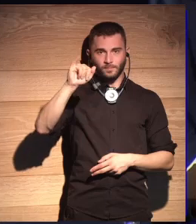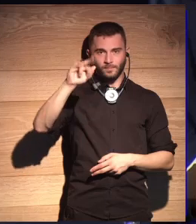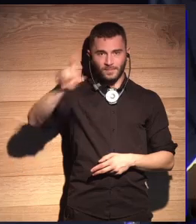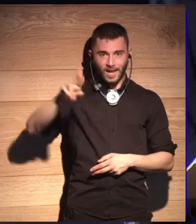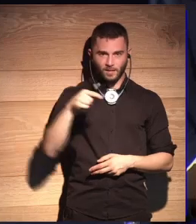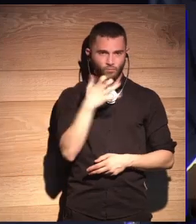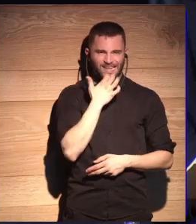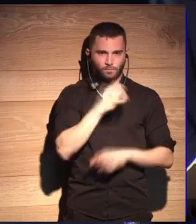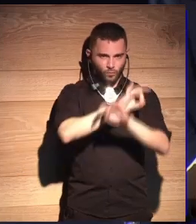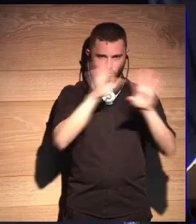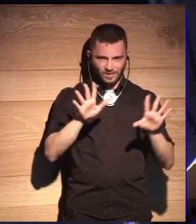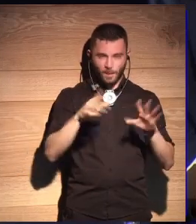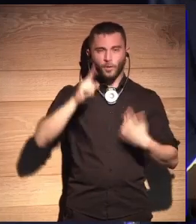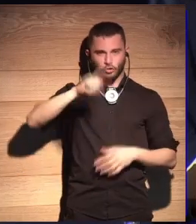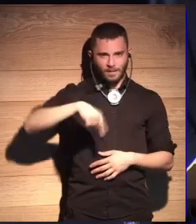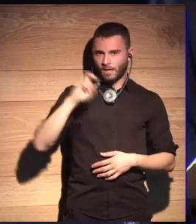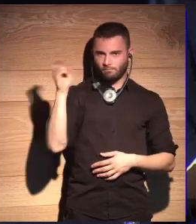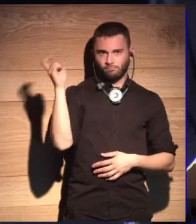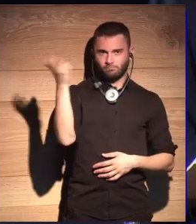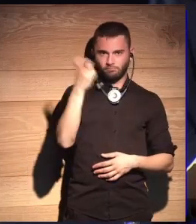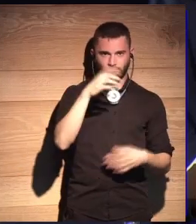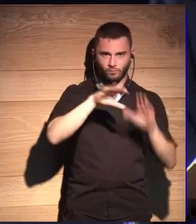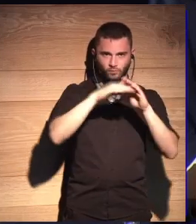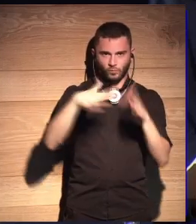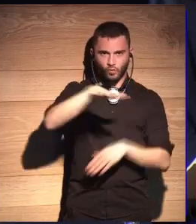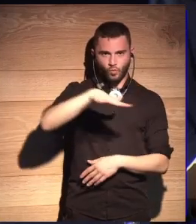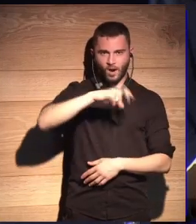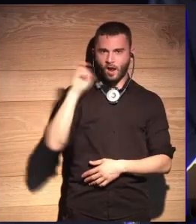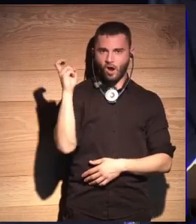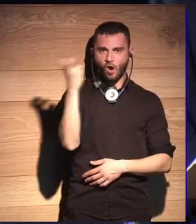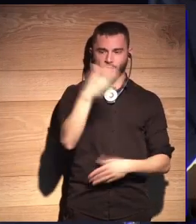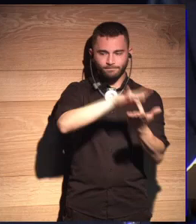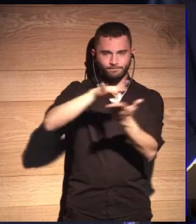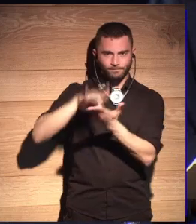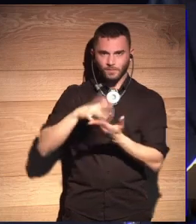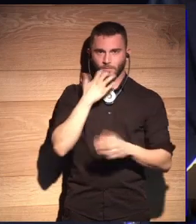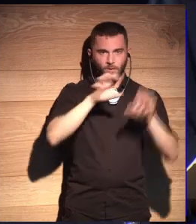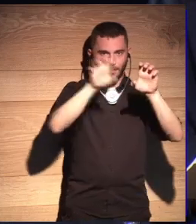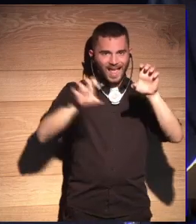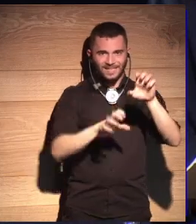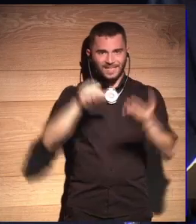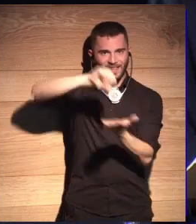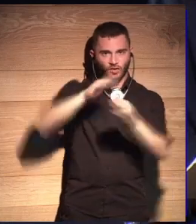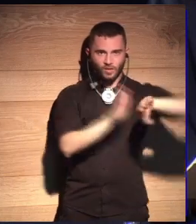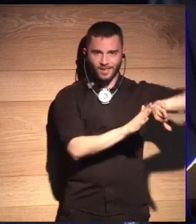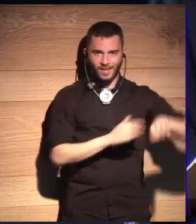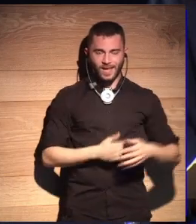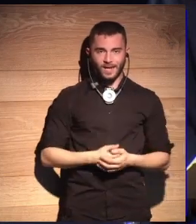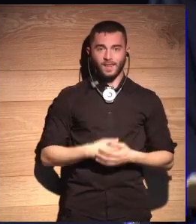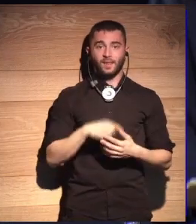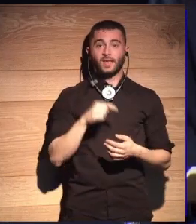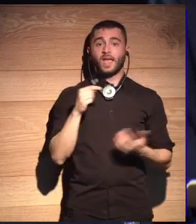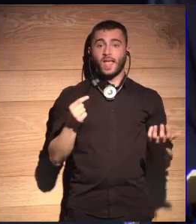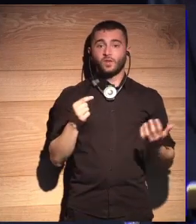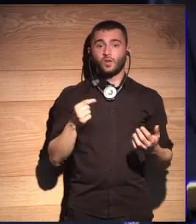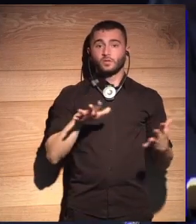that has happened to many centre-left parties around the world, was that they did become more technocratic with